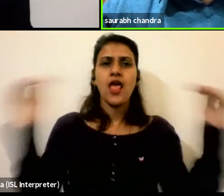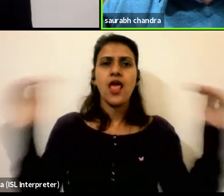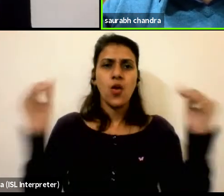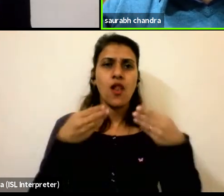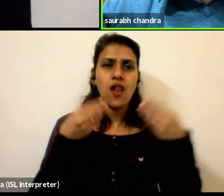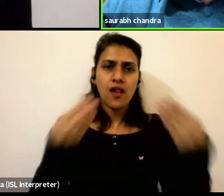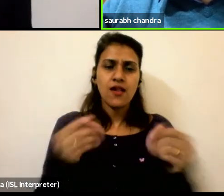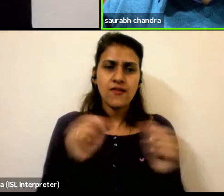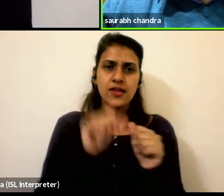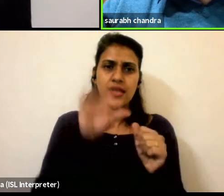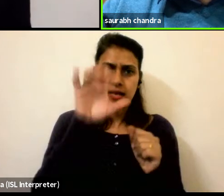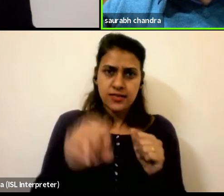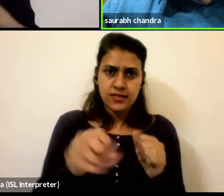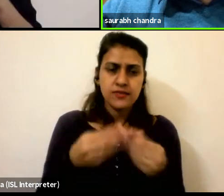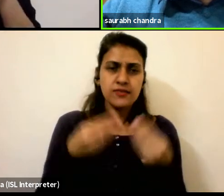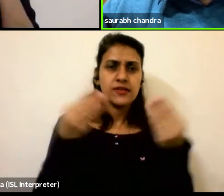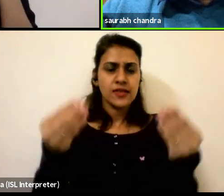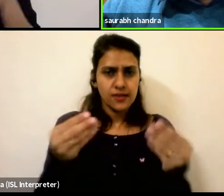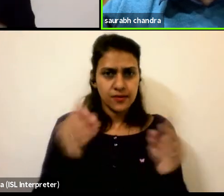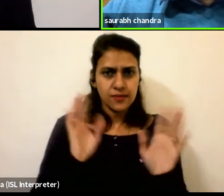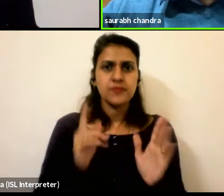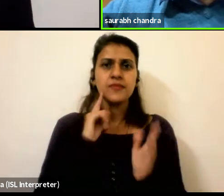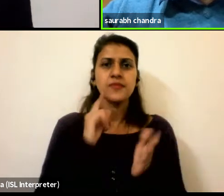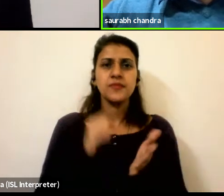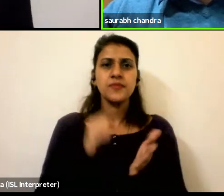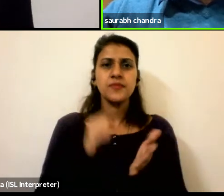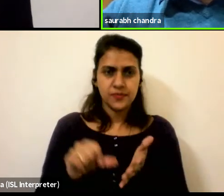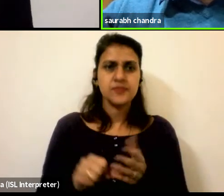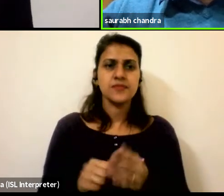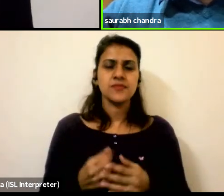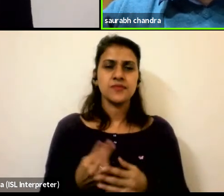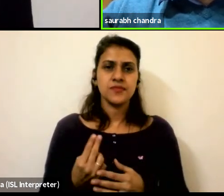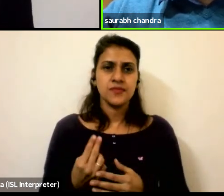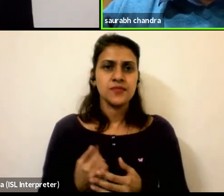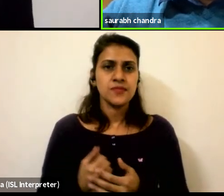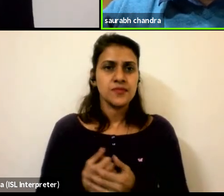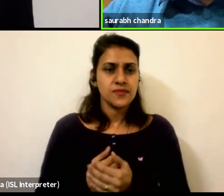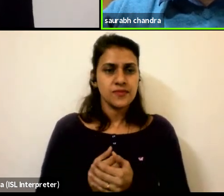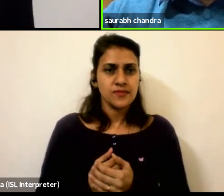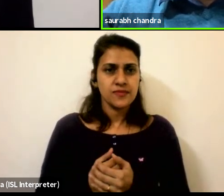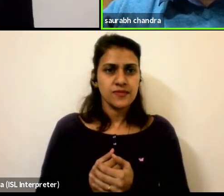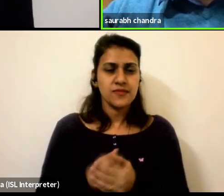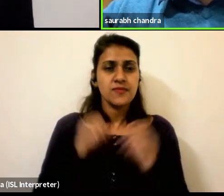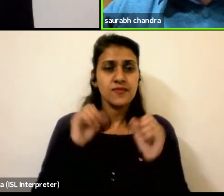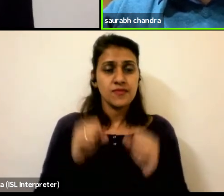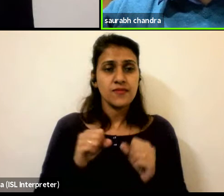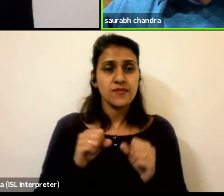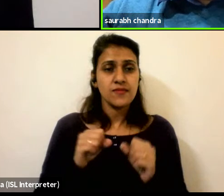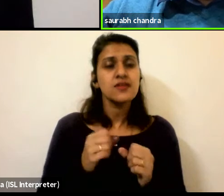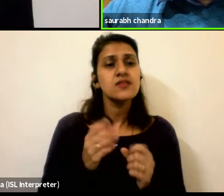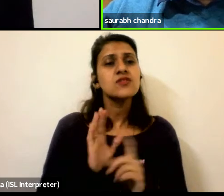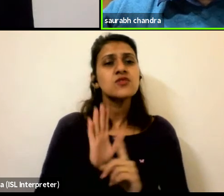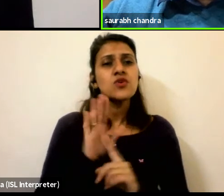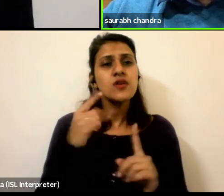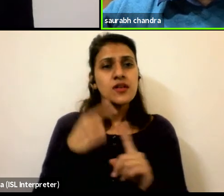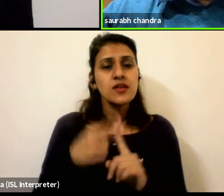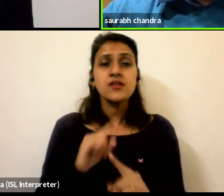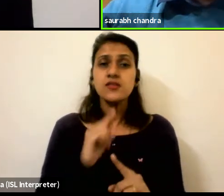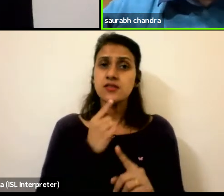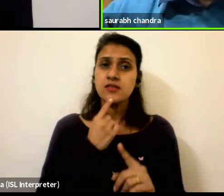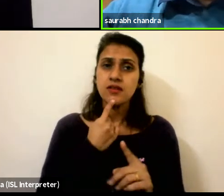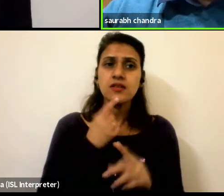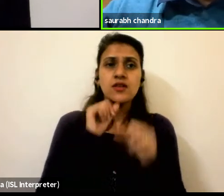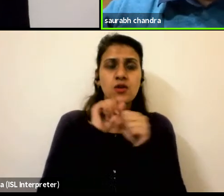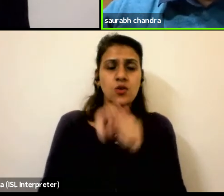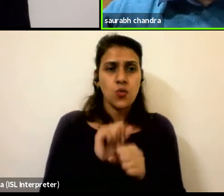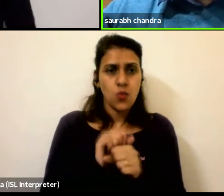accessibility, is implemented not just in letter but also in spirit with the seriousness that